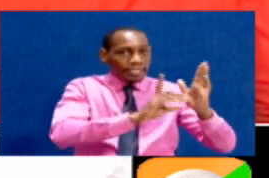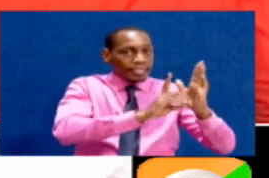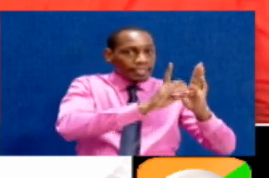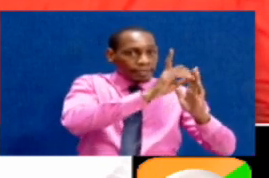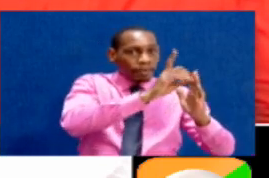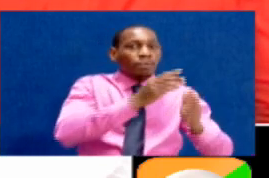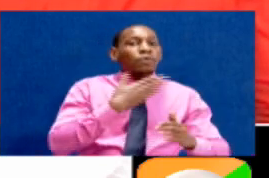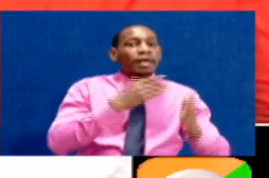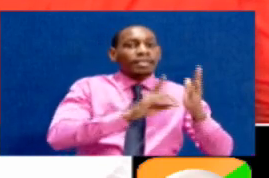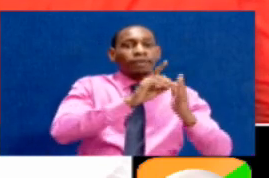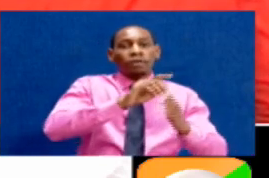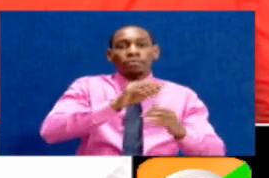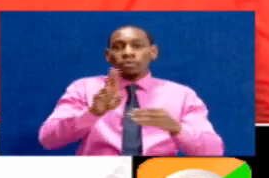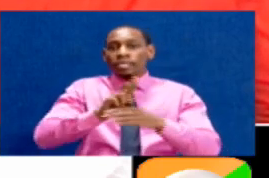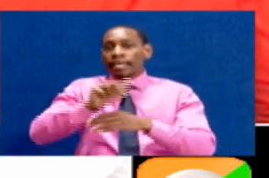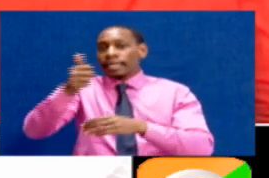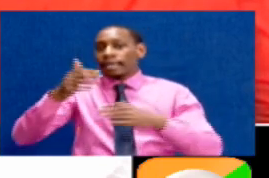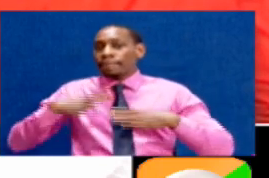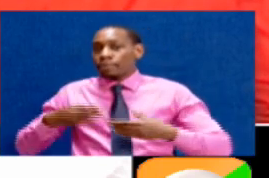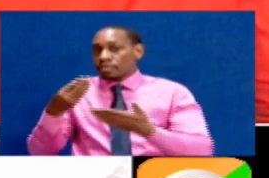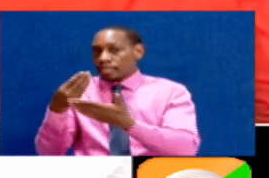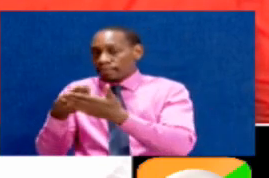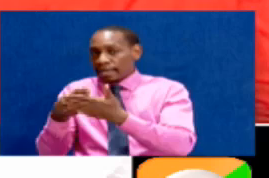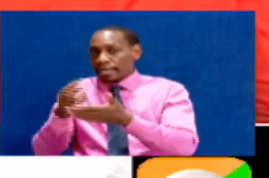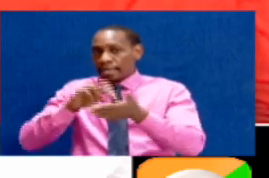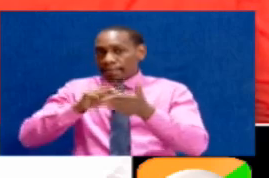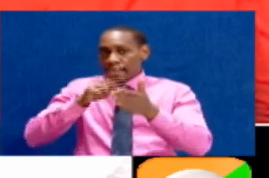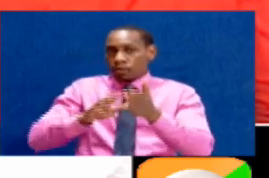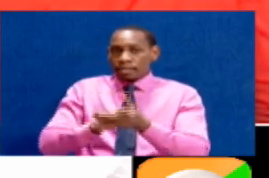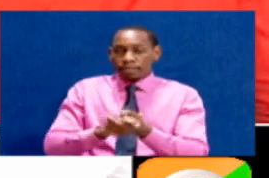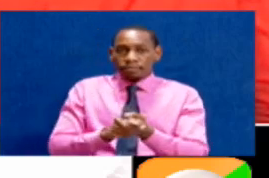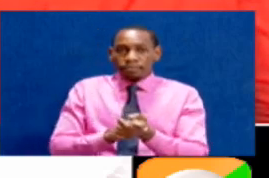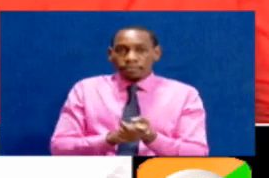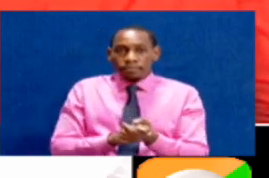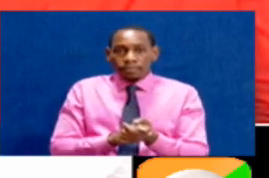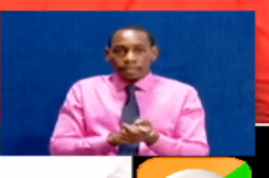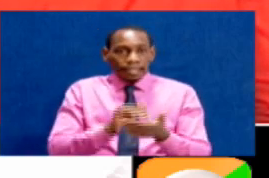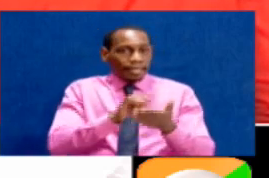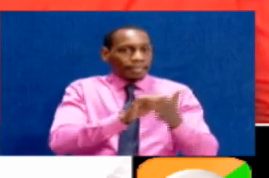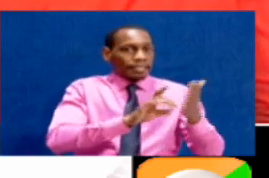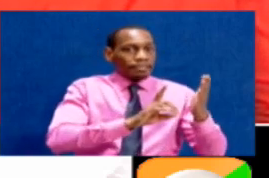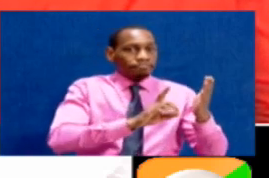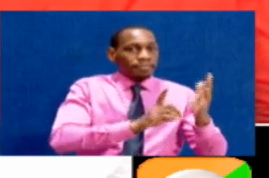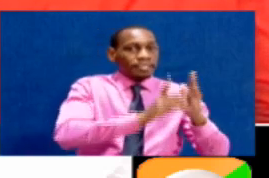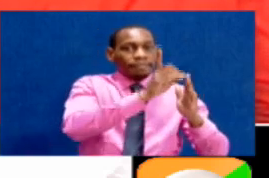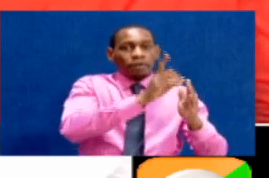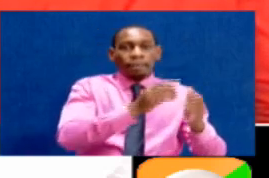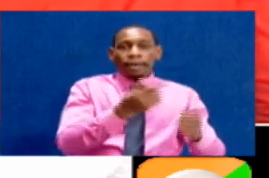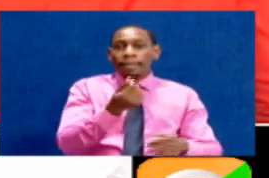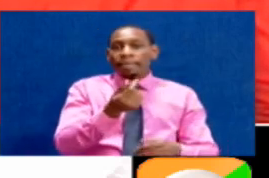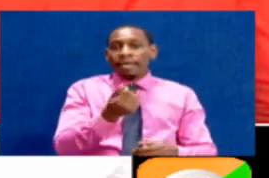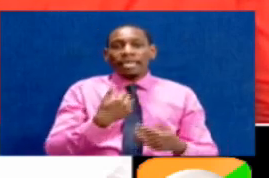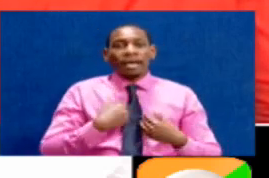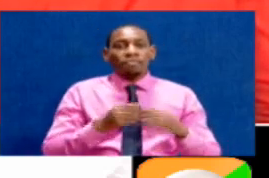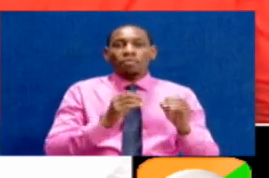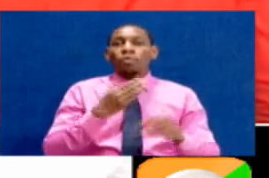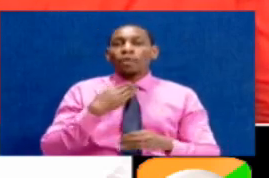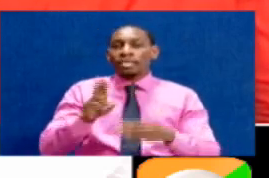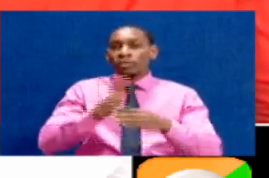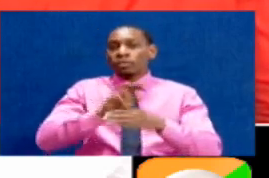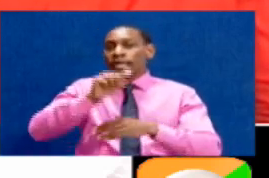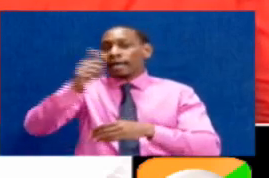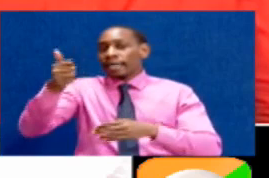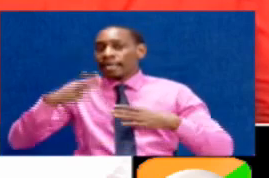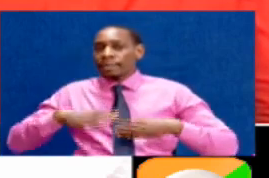develop using other people's money. So some of the developers actually don't have any money and are trying to use other